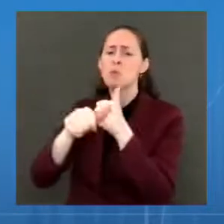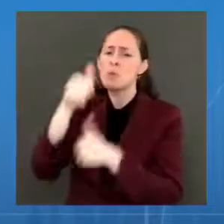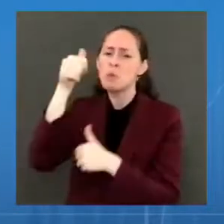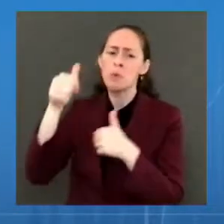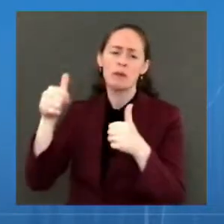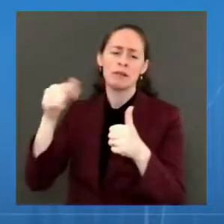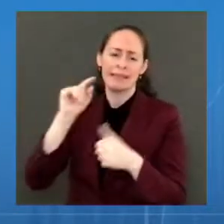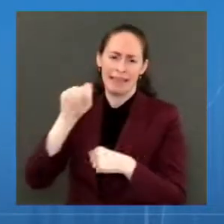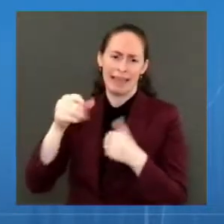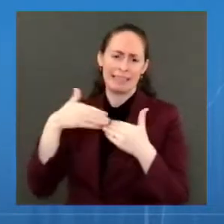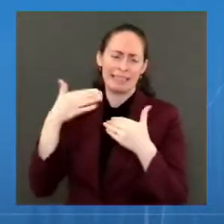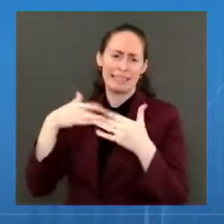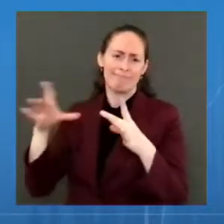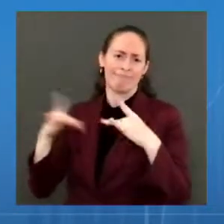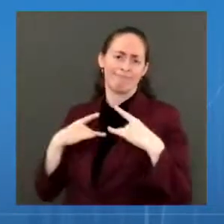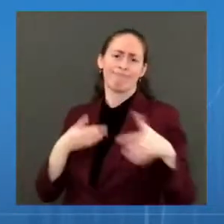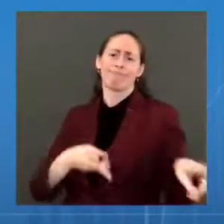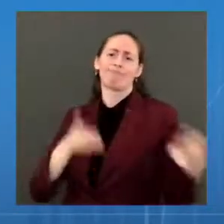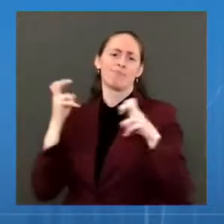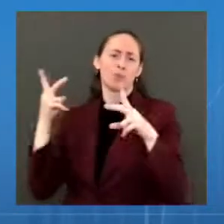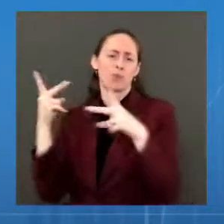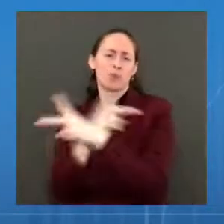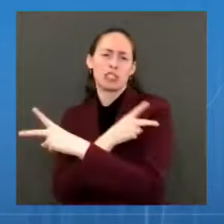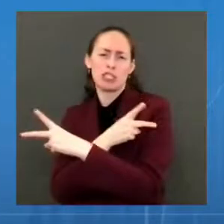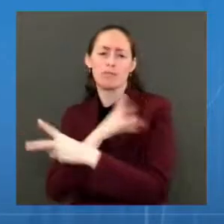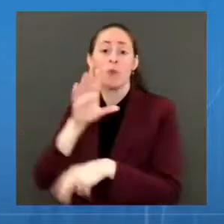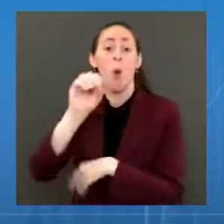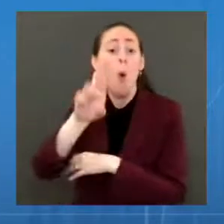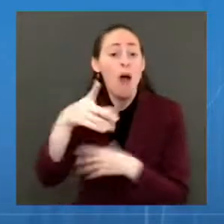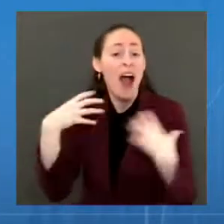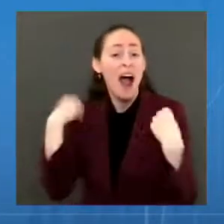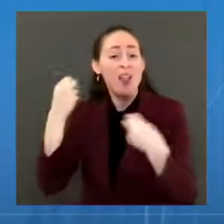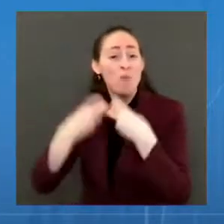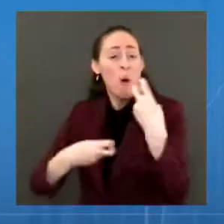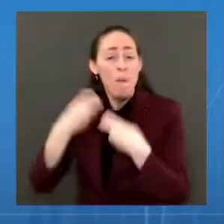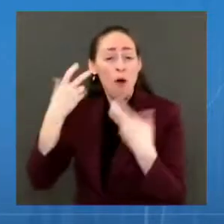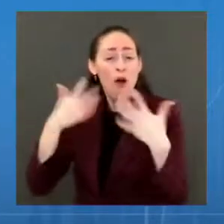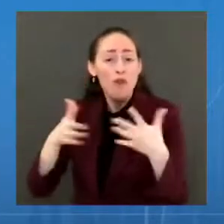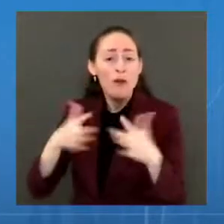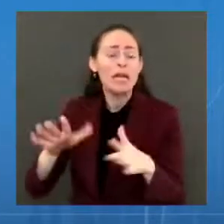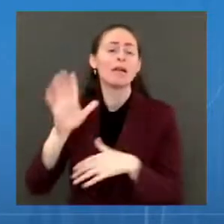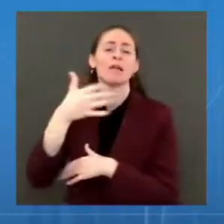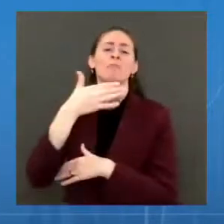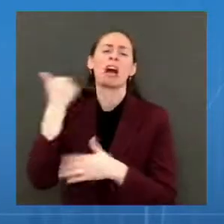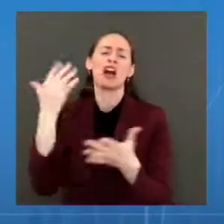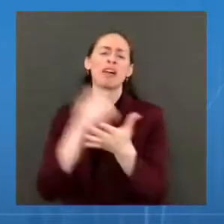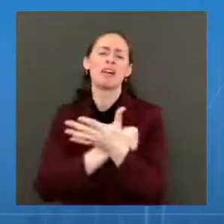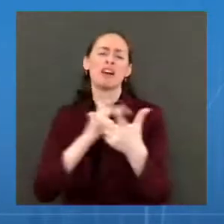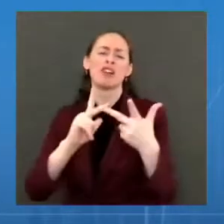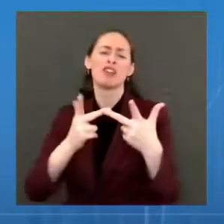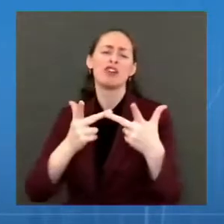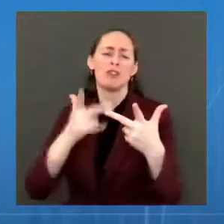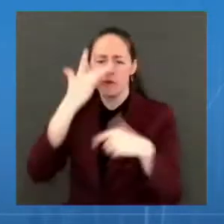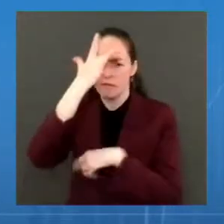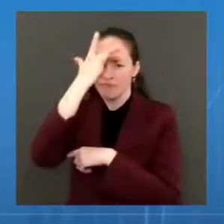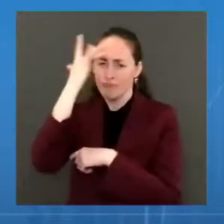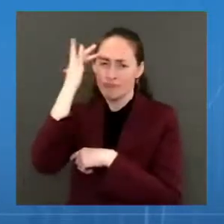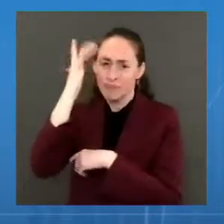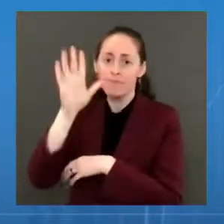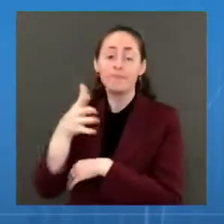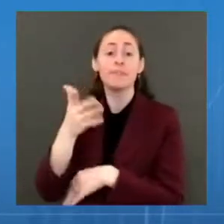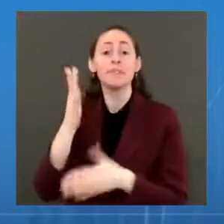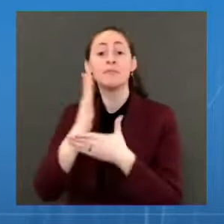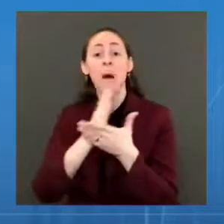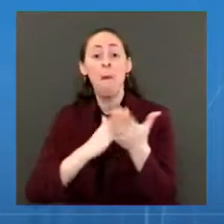with underlying medical conditions to get boosted now. I know that many individuals may have questions about these new